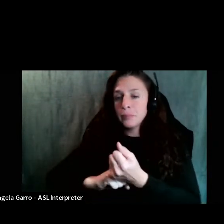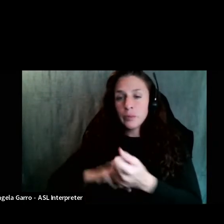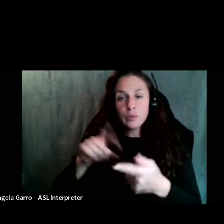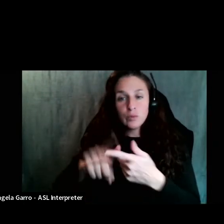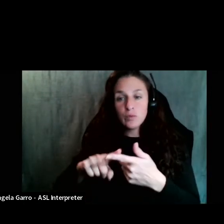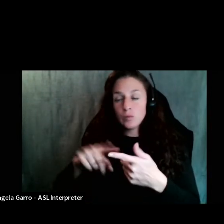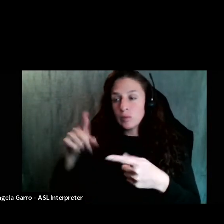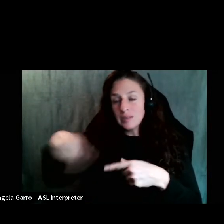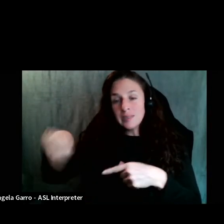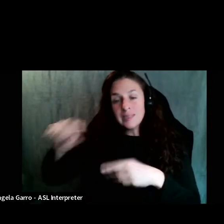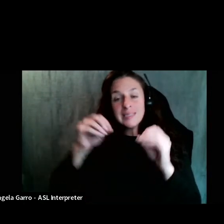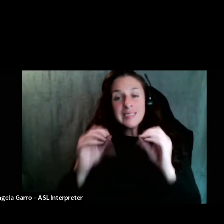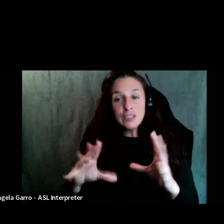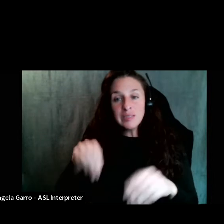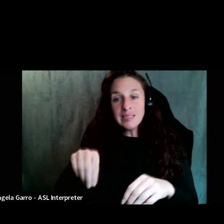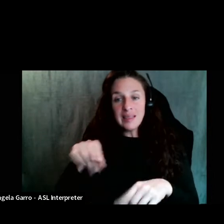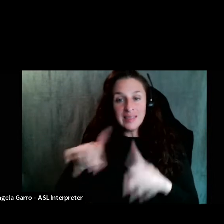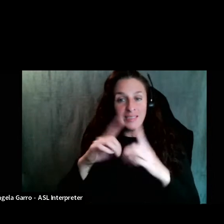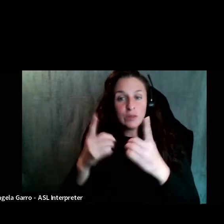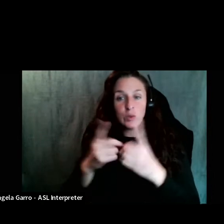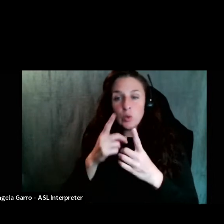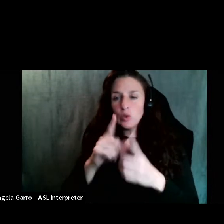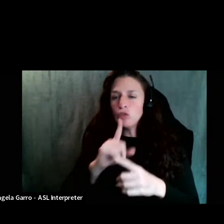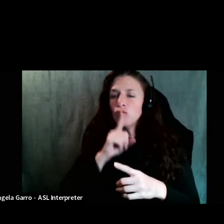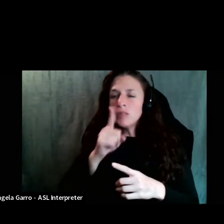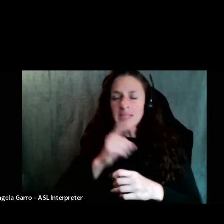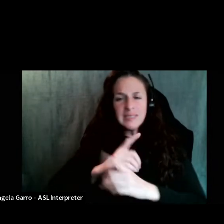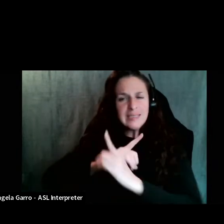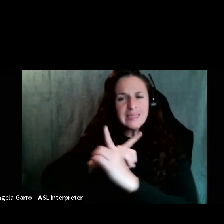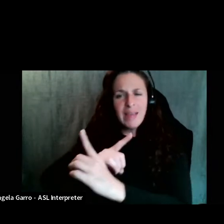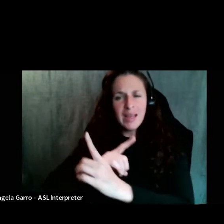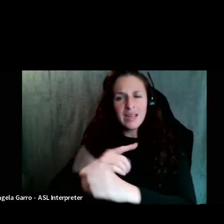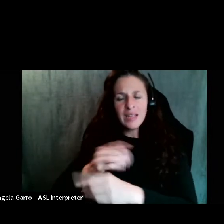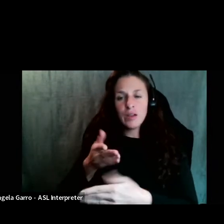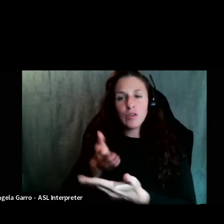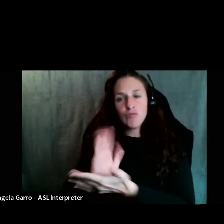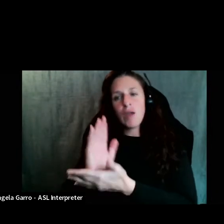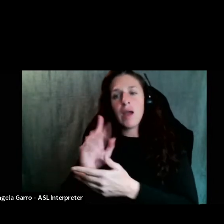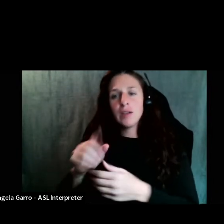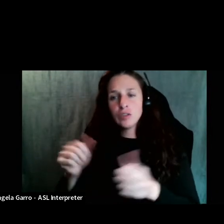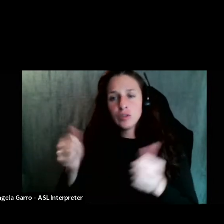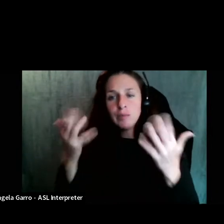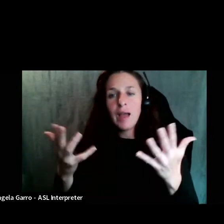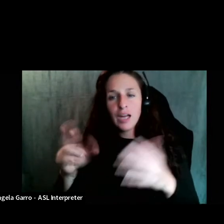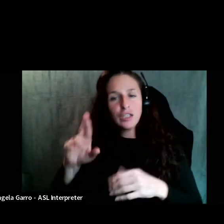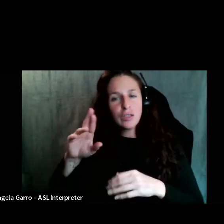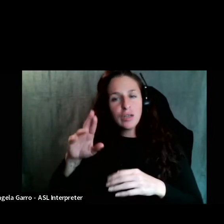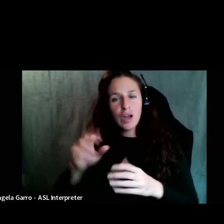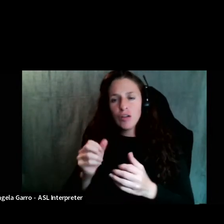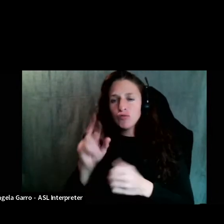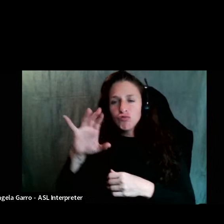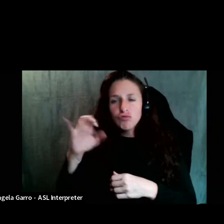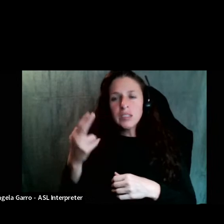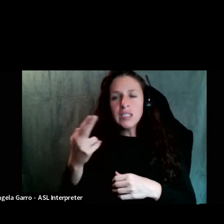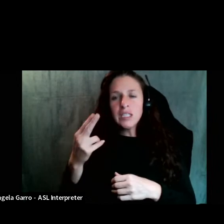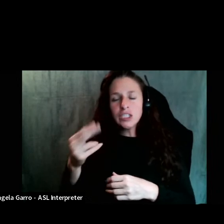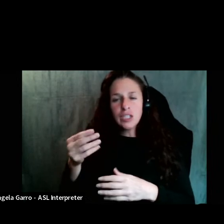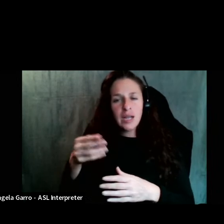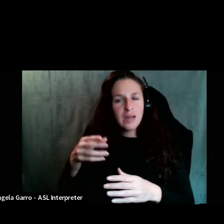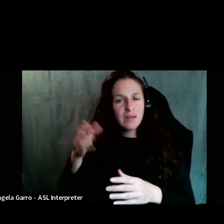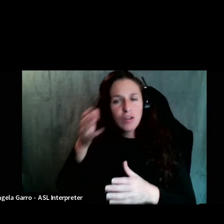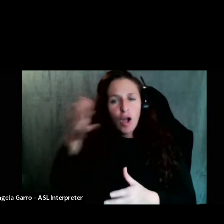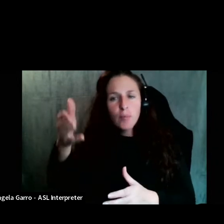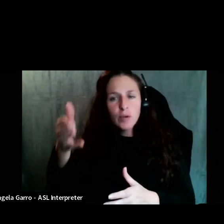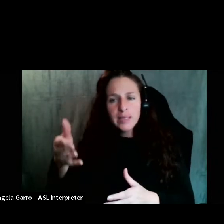this district who are fiercely defending the right to provide a rich and comprehensive education. Because